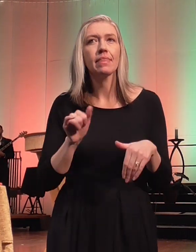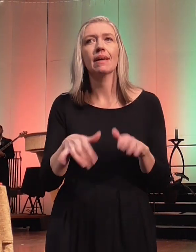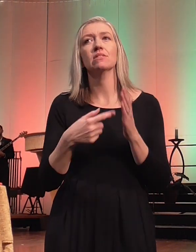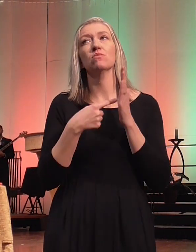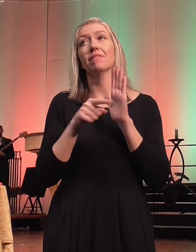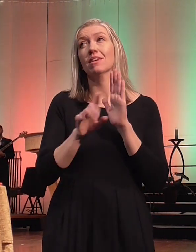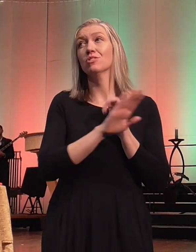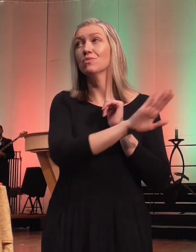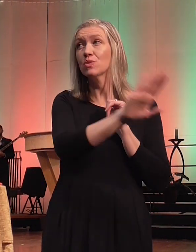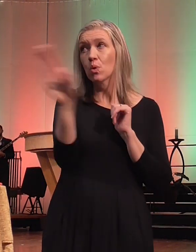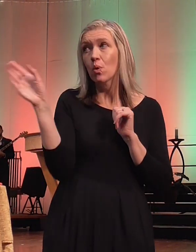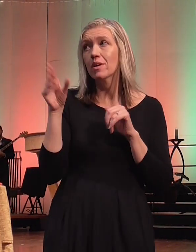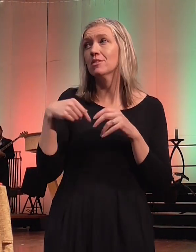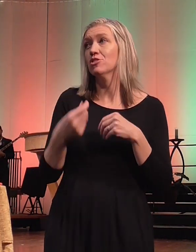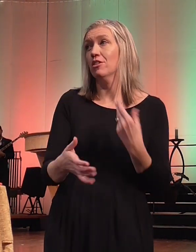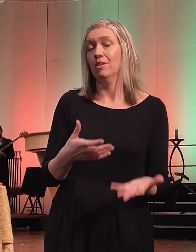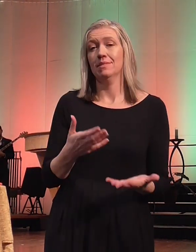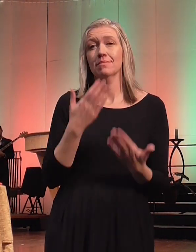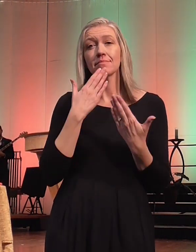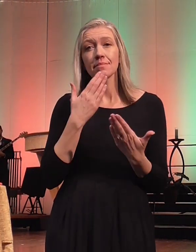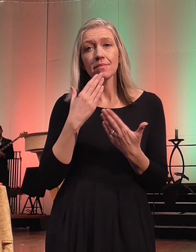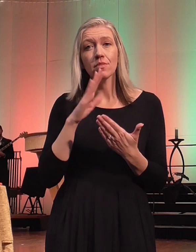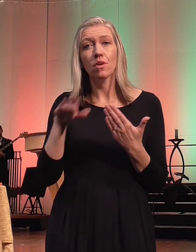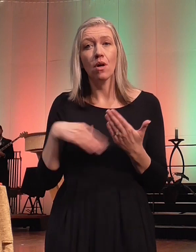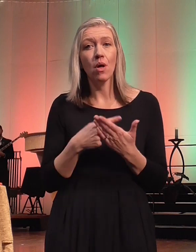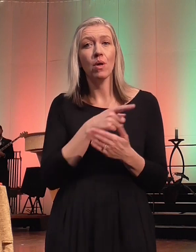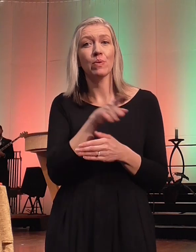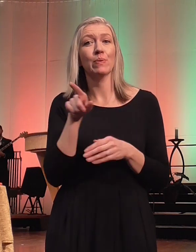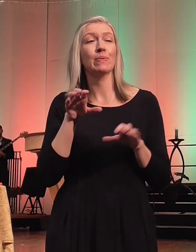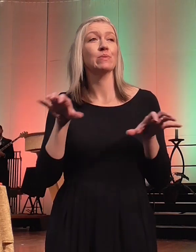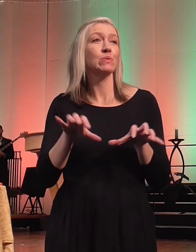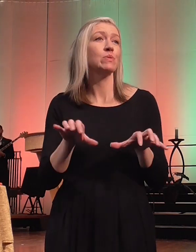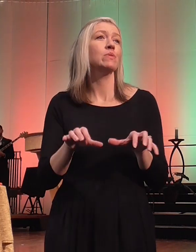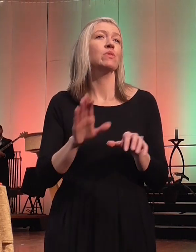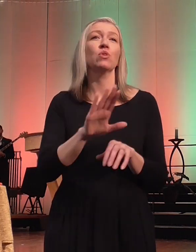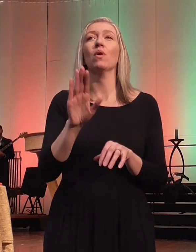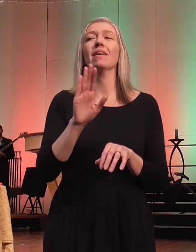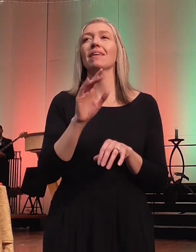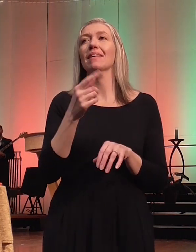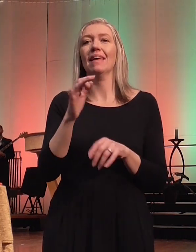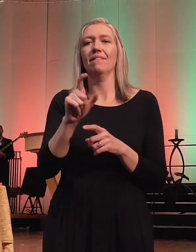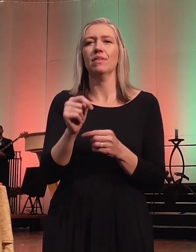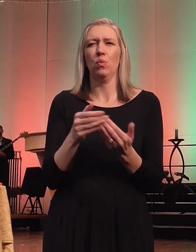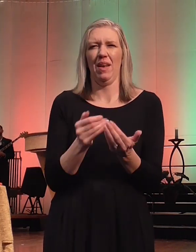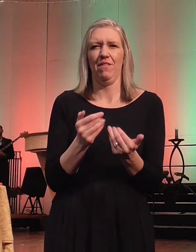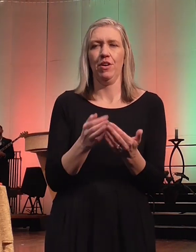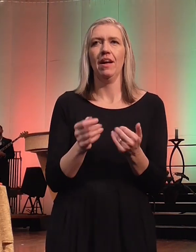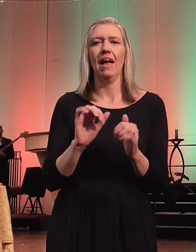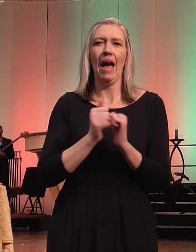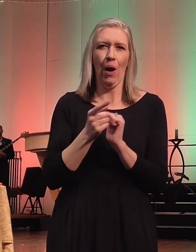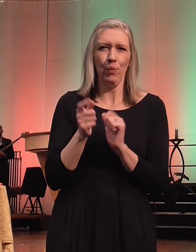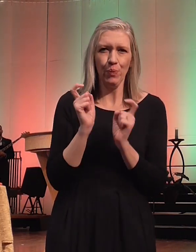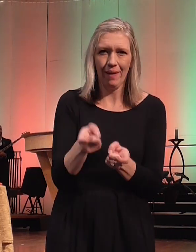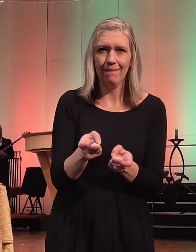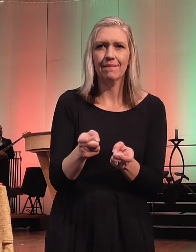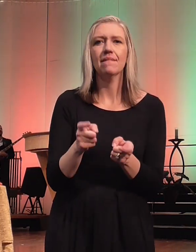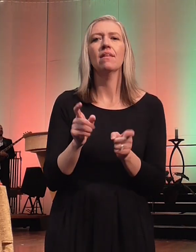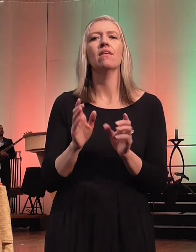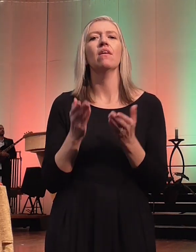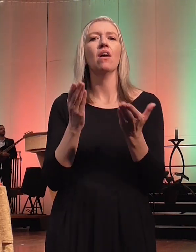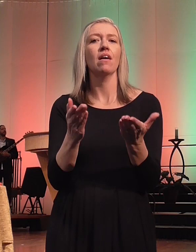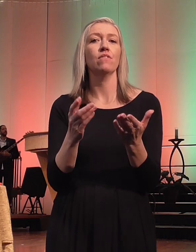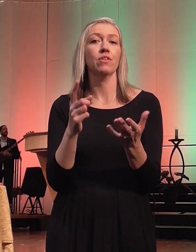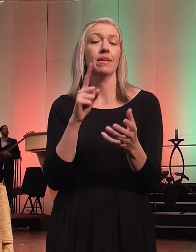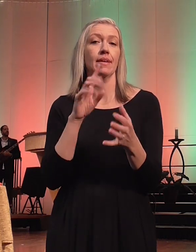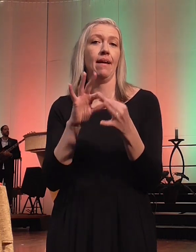incredible generosity. So thank you for all that you do. Please bless your gift, whatever it is and however you give it. But let's say an offering affirmation